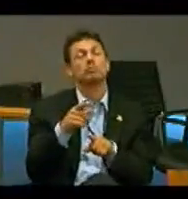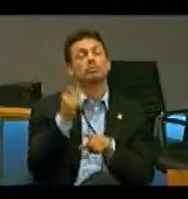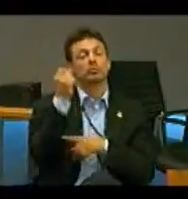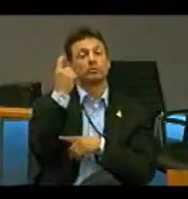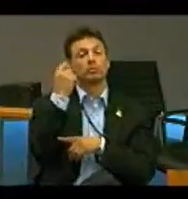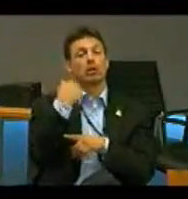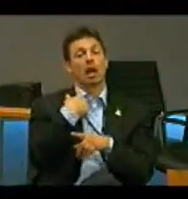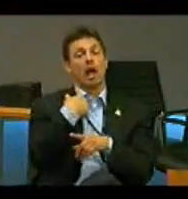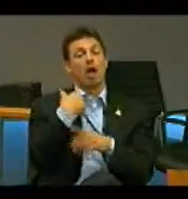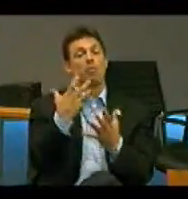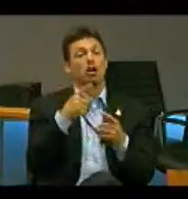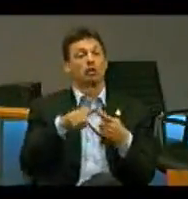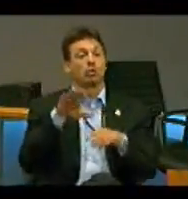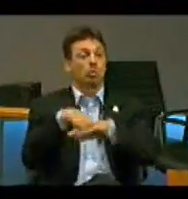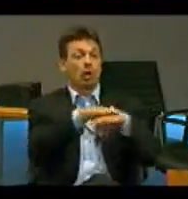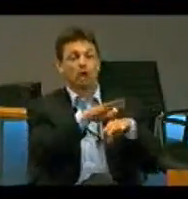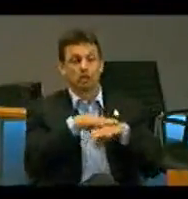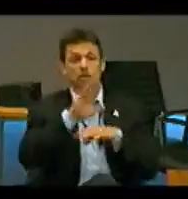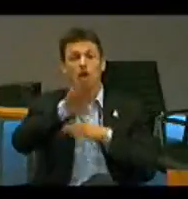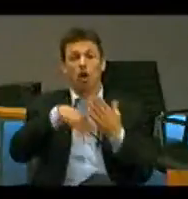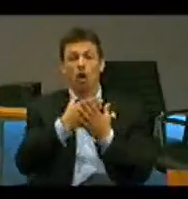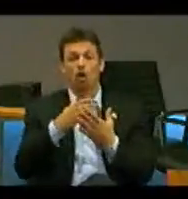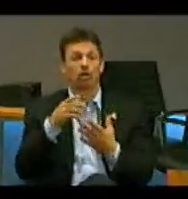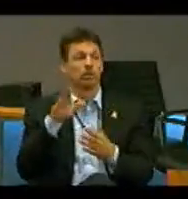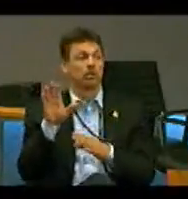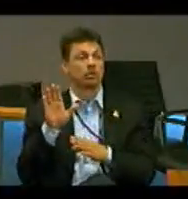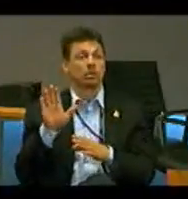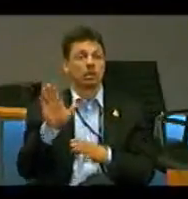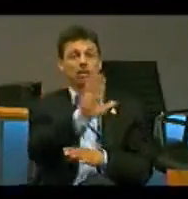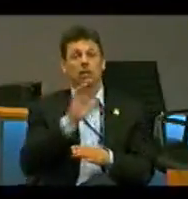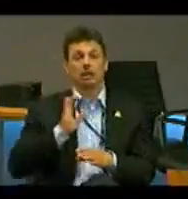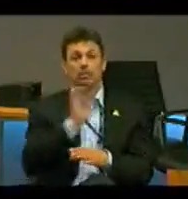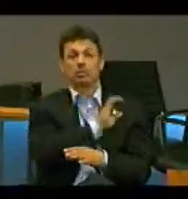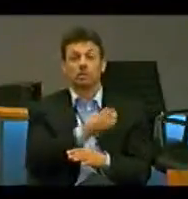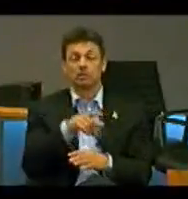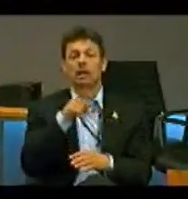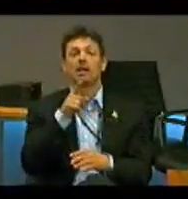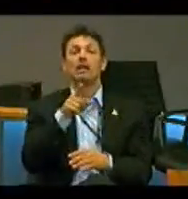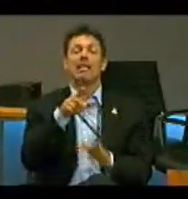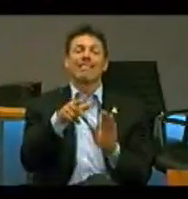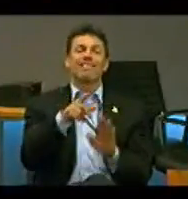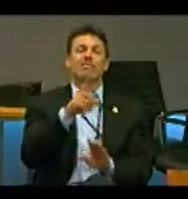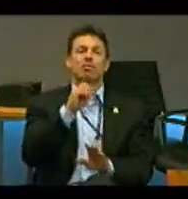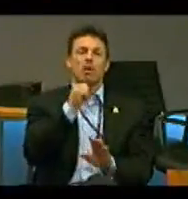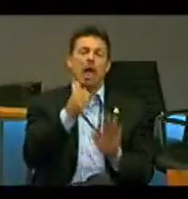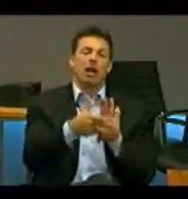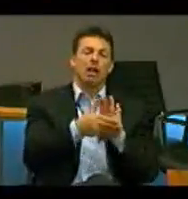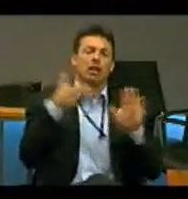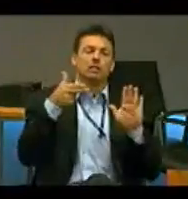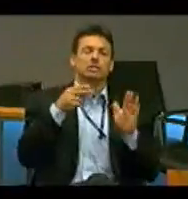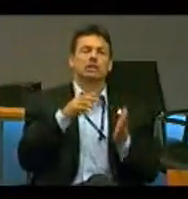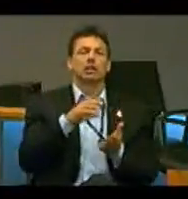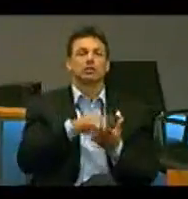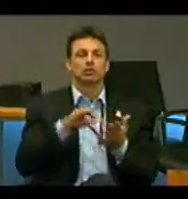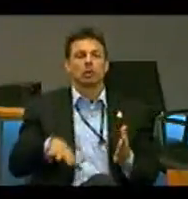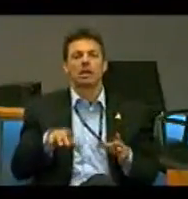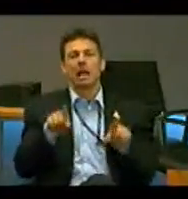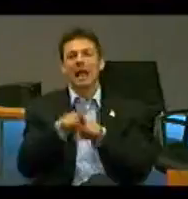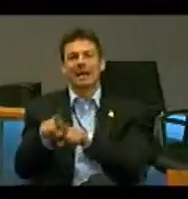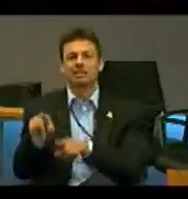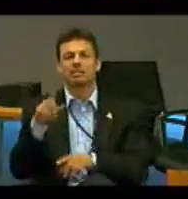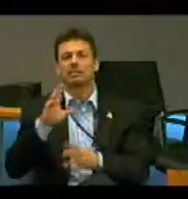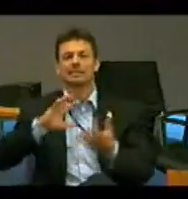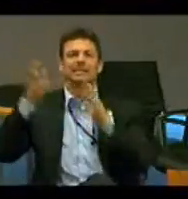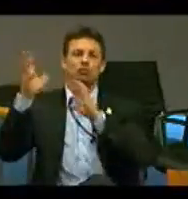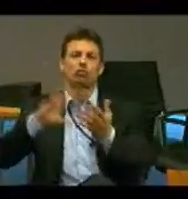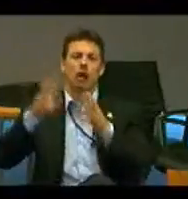of the commission members against labeling a child disruptive versus not disruptive on any given day. A child